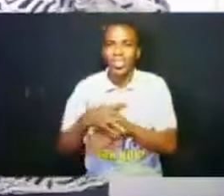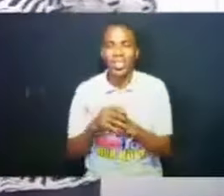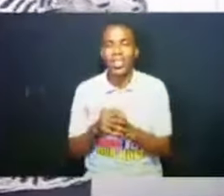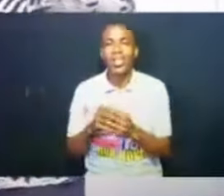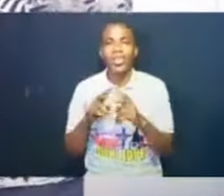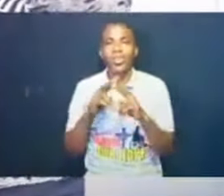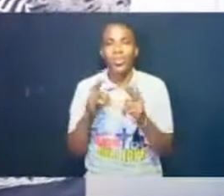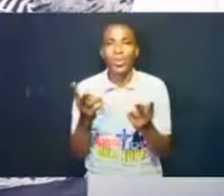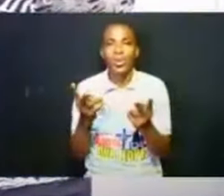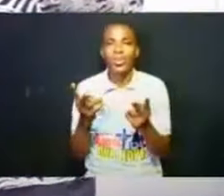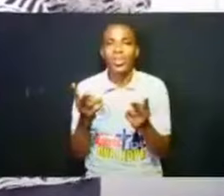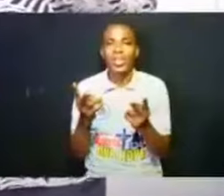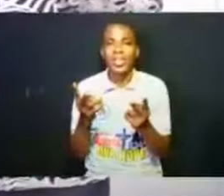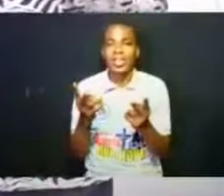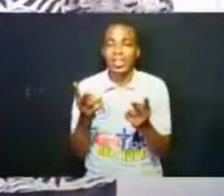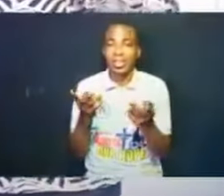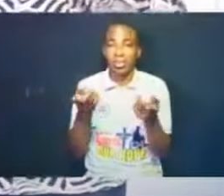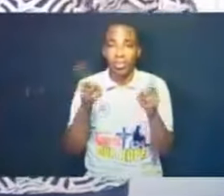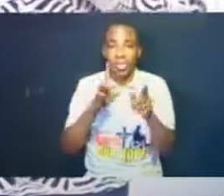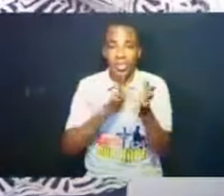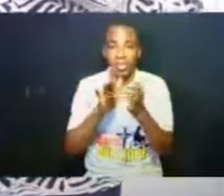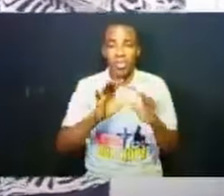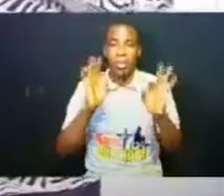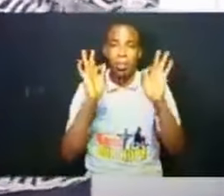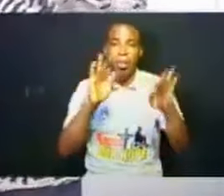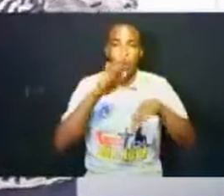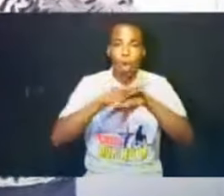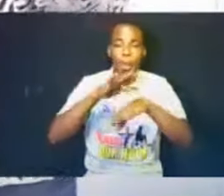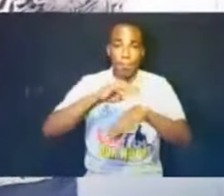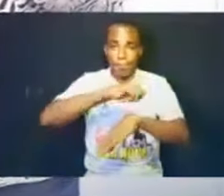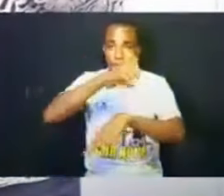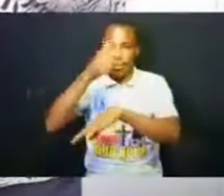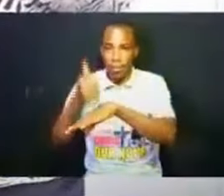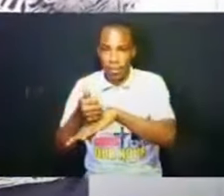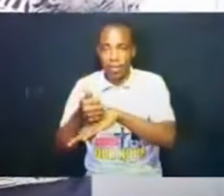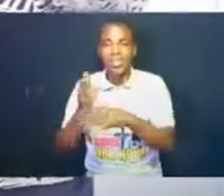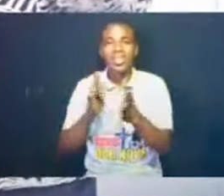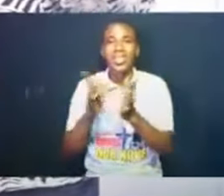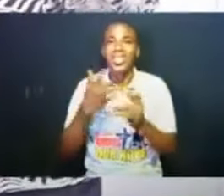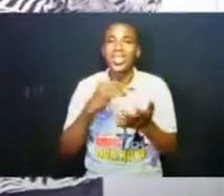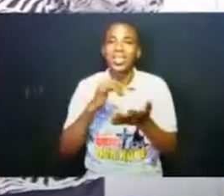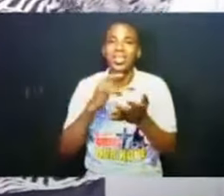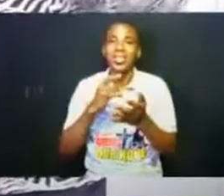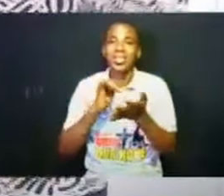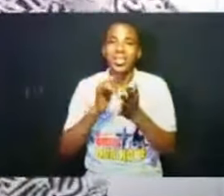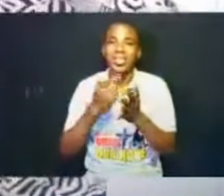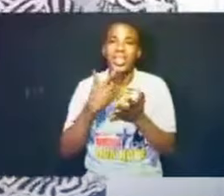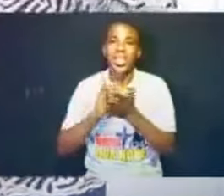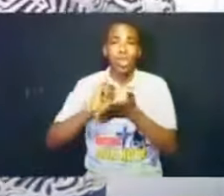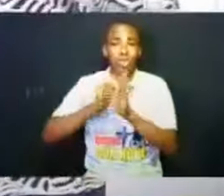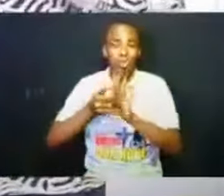That is why on the Sermon on the Mount, he said, blessed are the pure in heart.